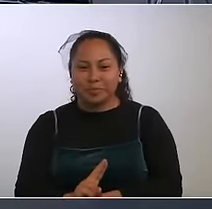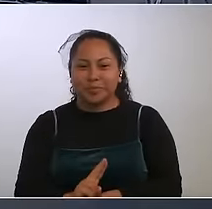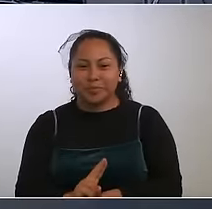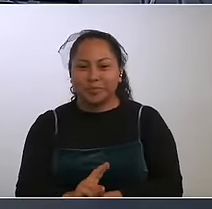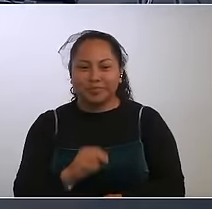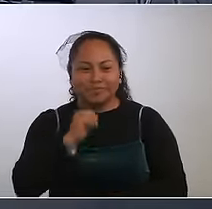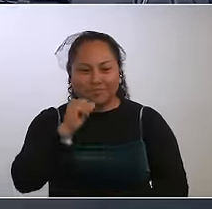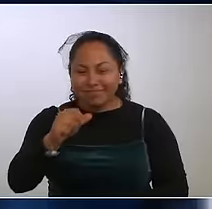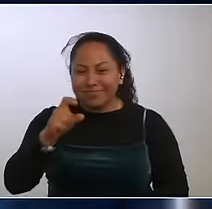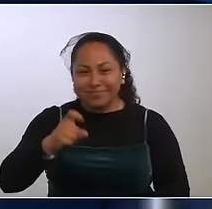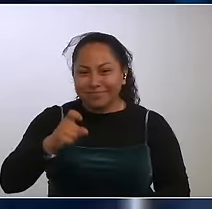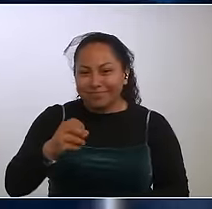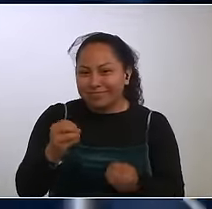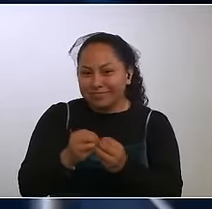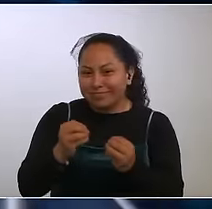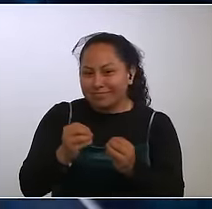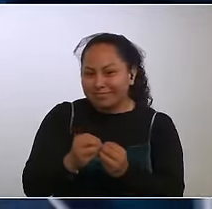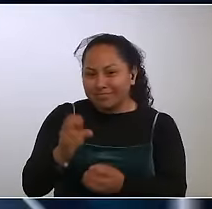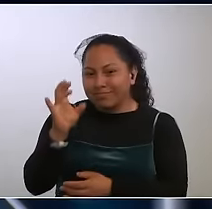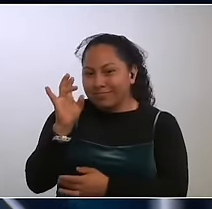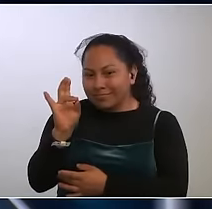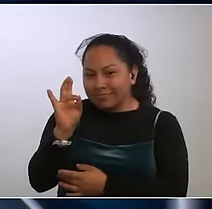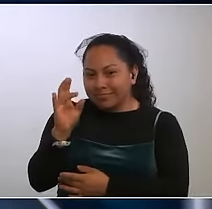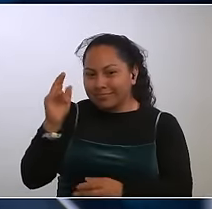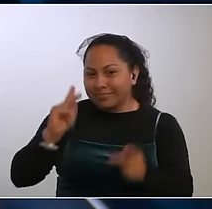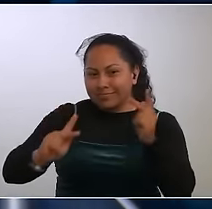7 to change the world.